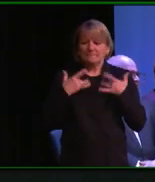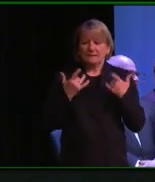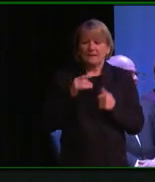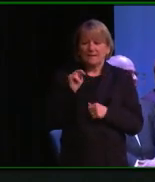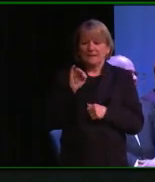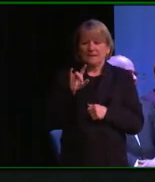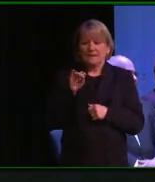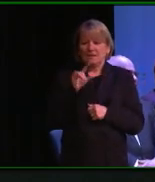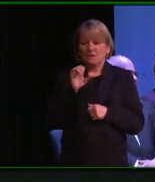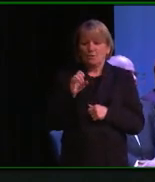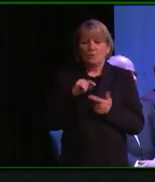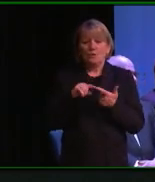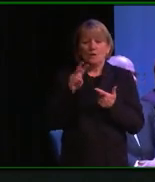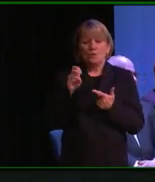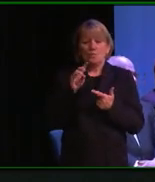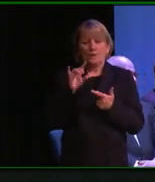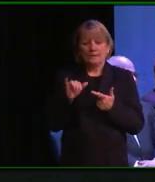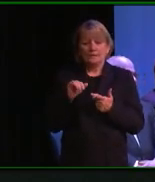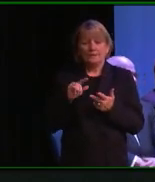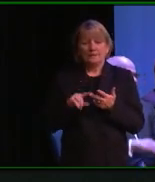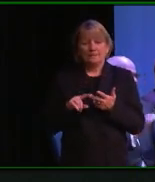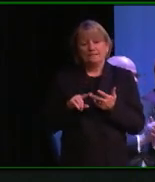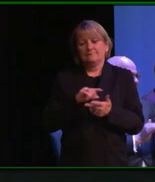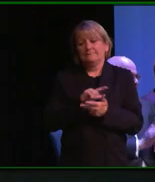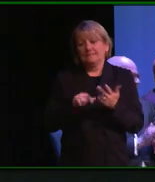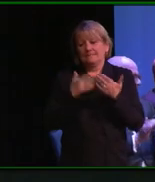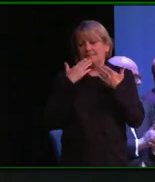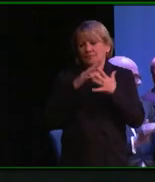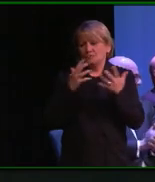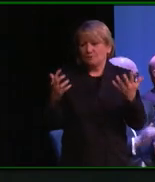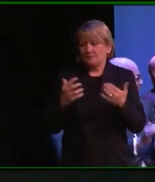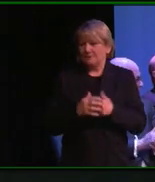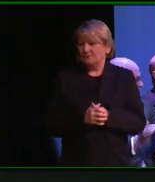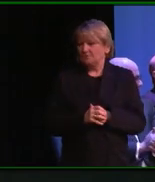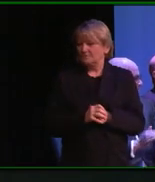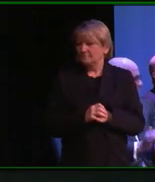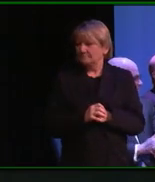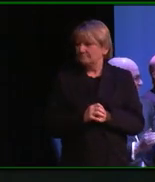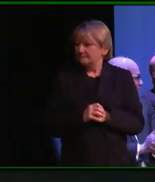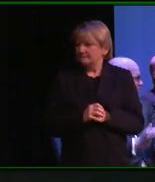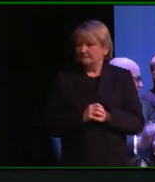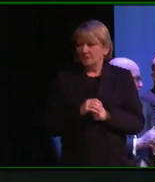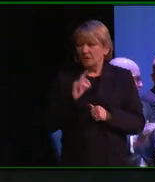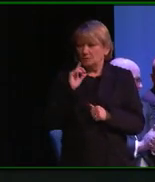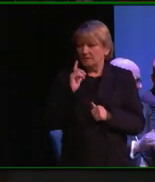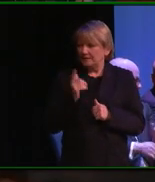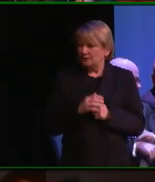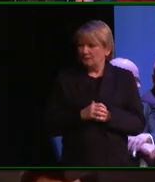Ness, and Wendy Pimentel. Thank you so much for an incredible evening.